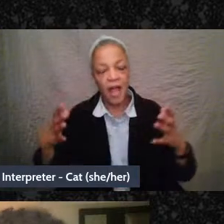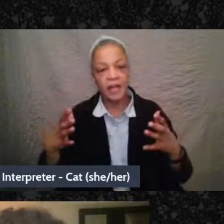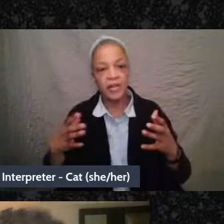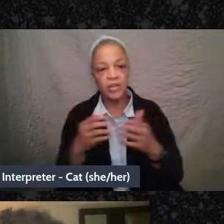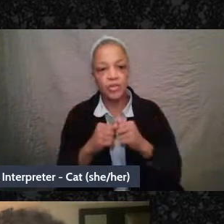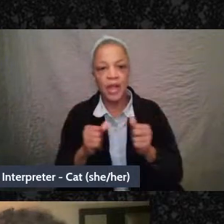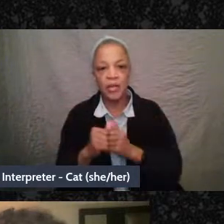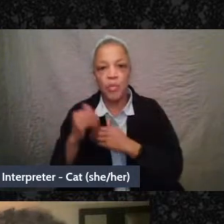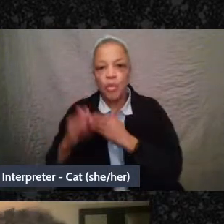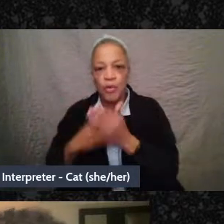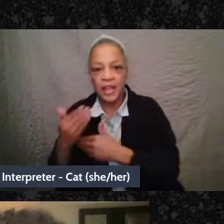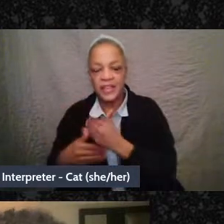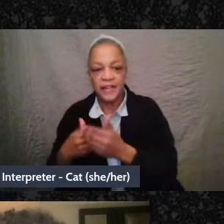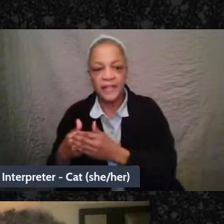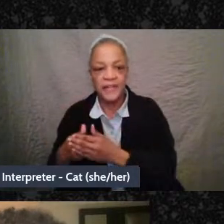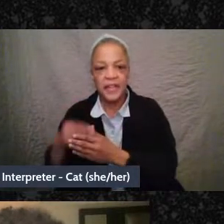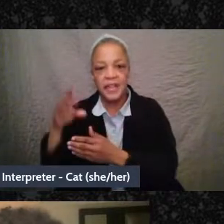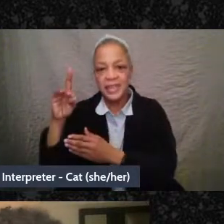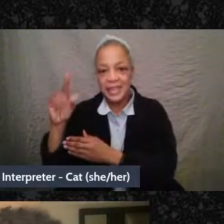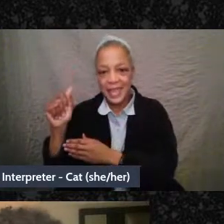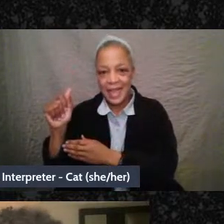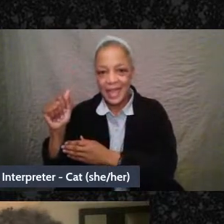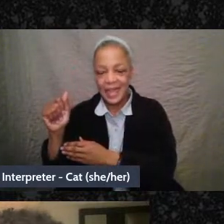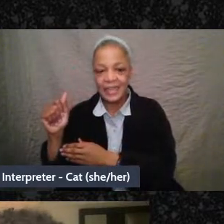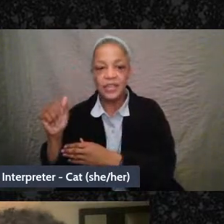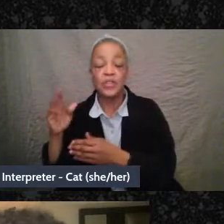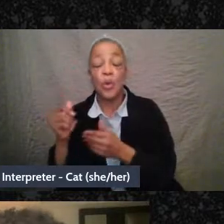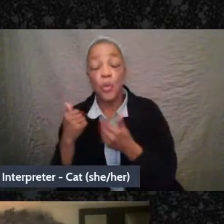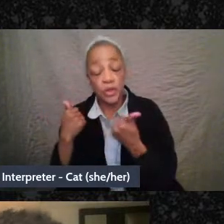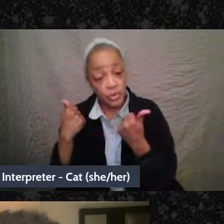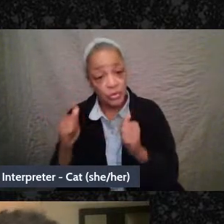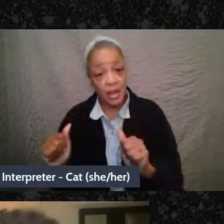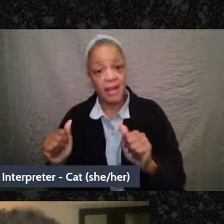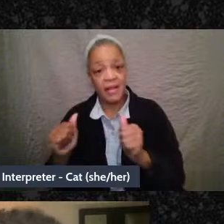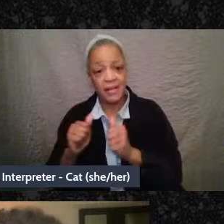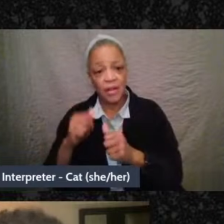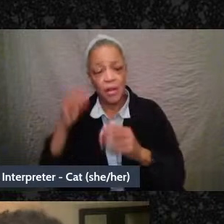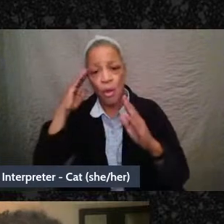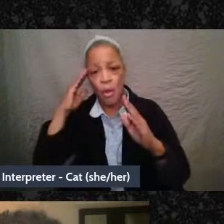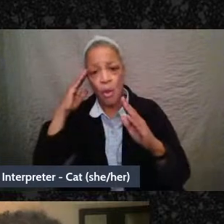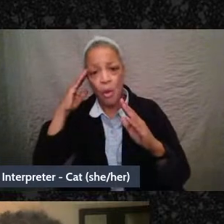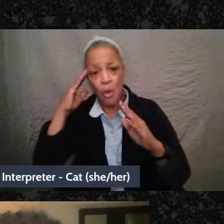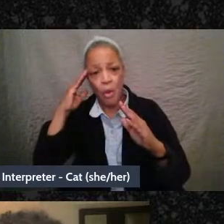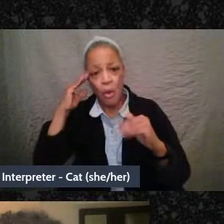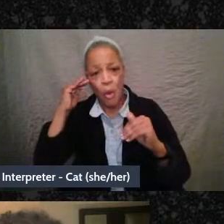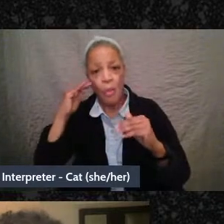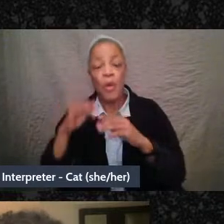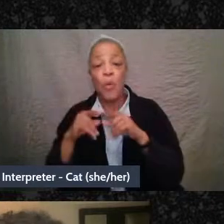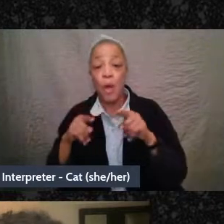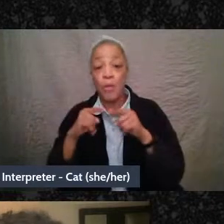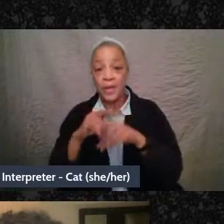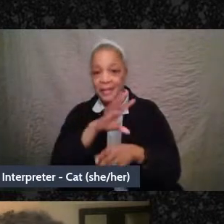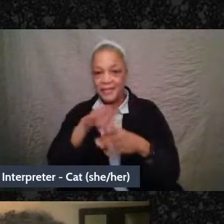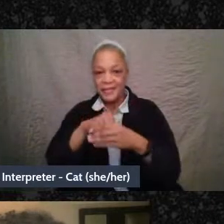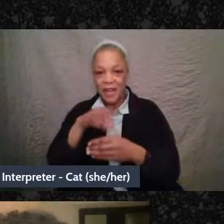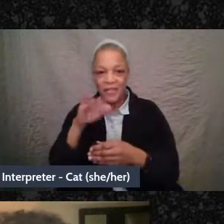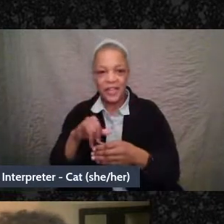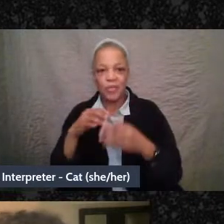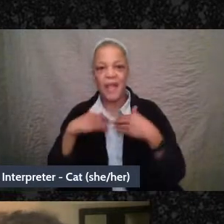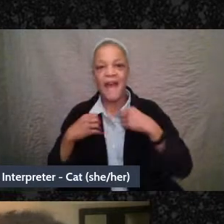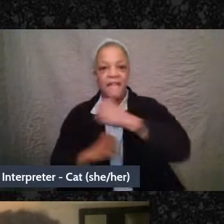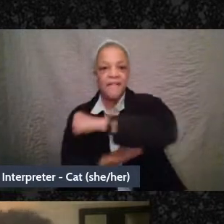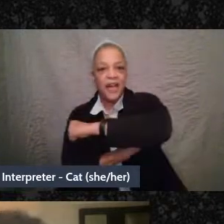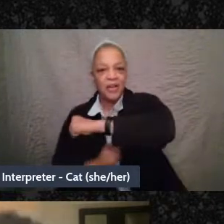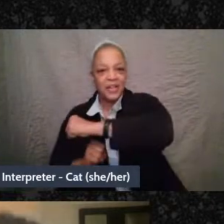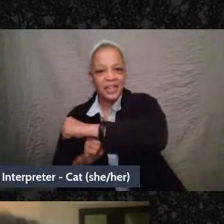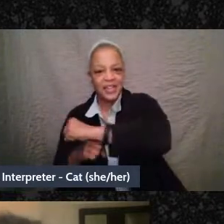or prosecutors campaign. And so we're really trying to hold the line as we engage in this, but we at least have a foundation to say,